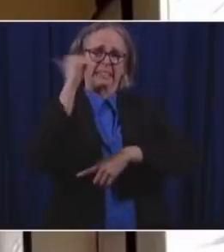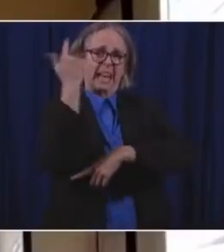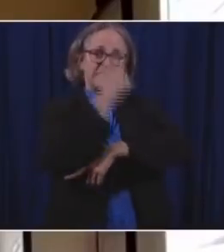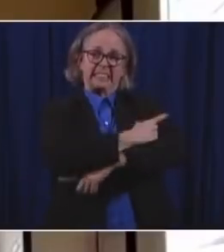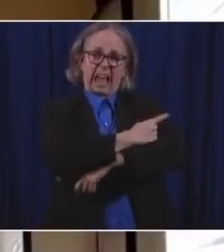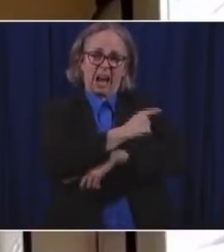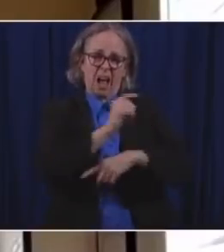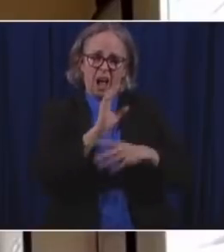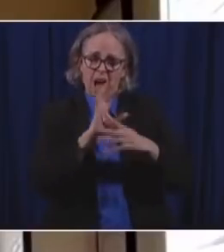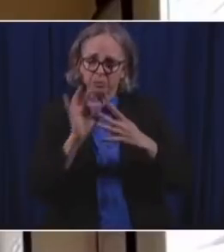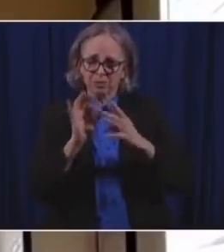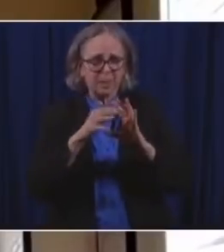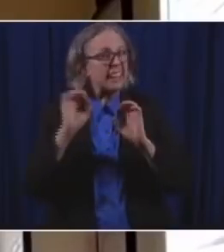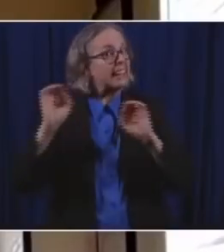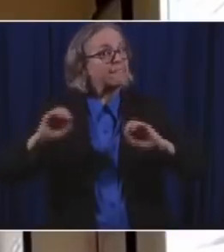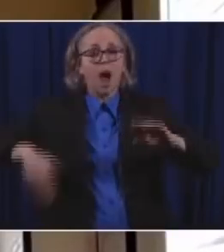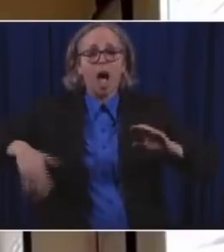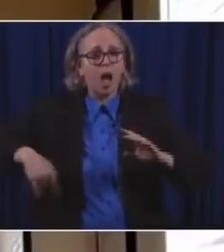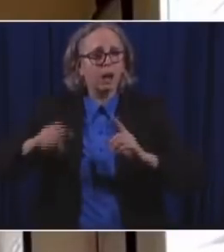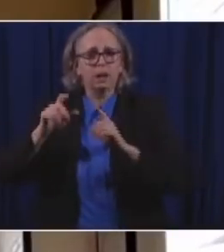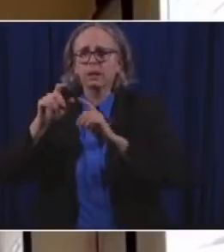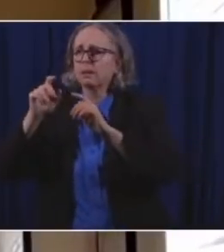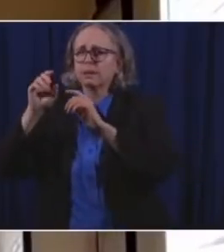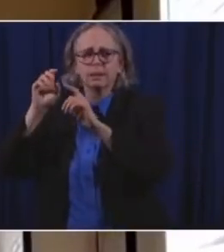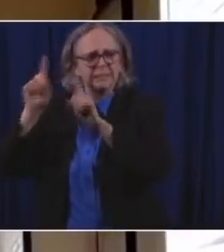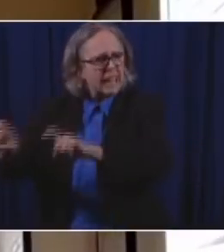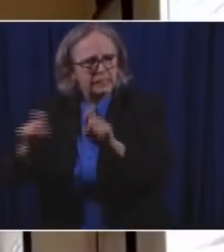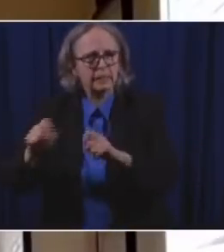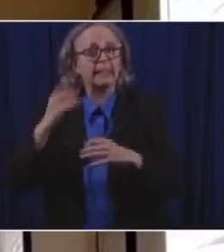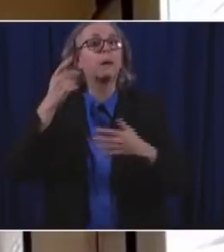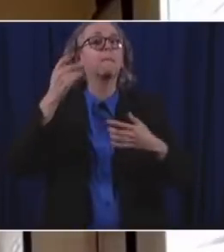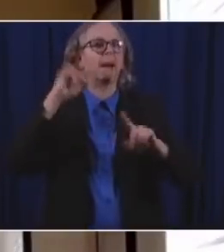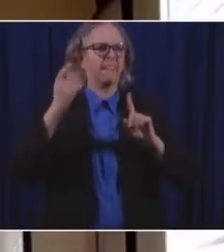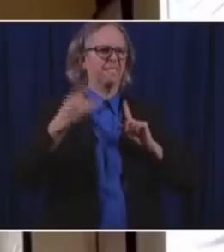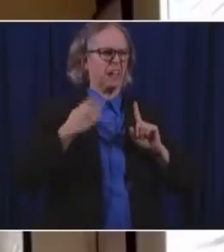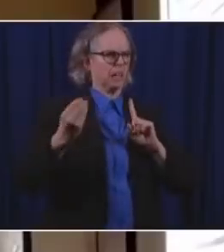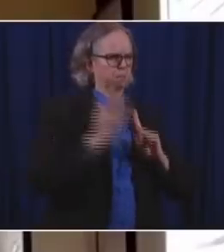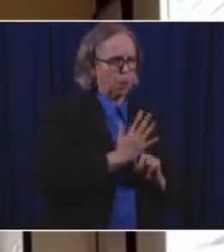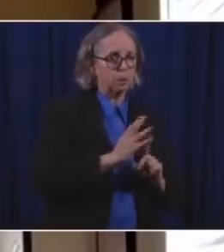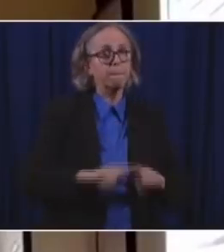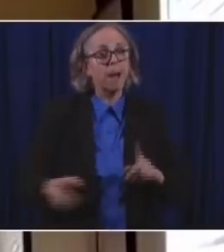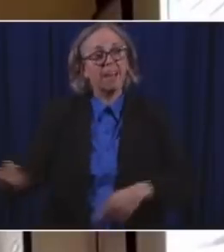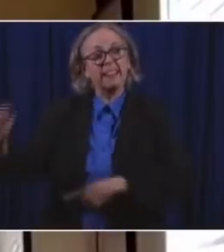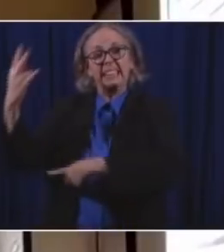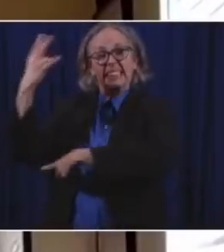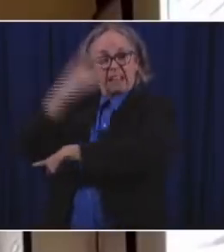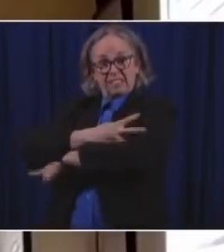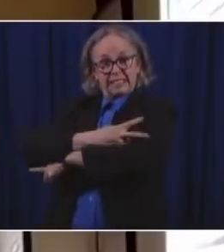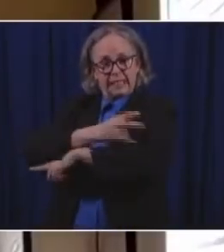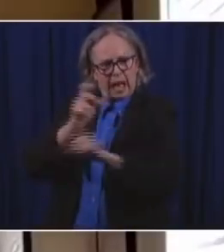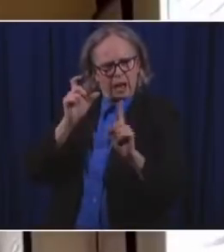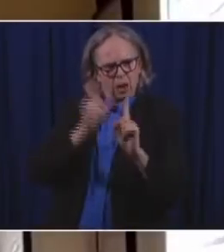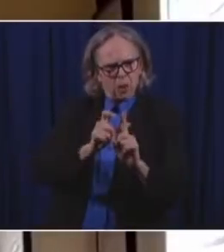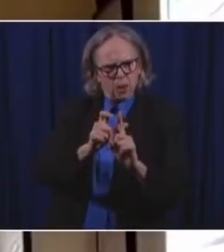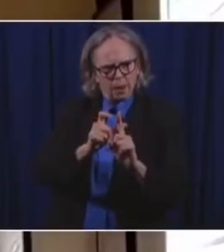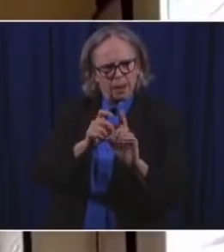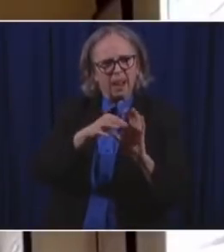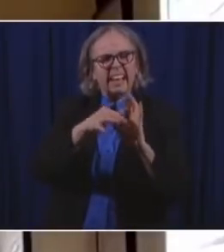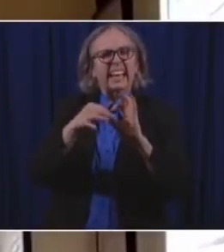provided there are no symptoms, and a 7-day option with a negative test, again, provided there are no